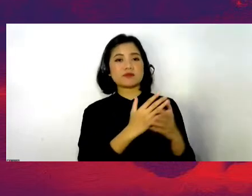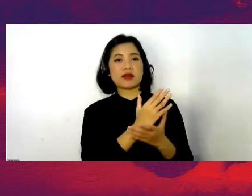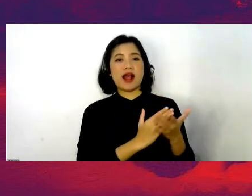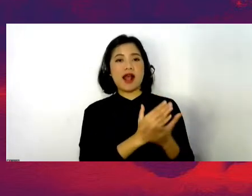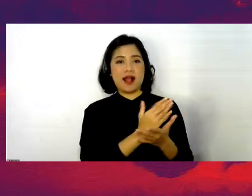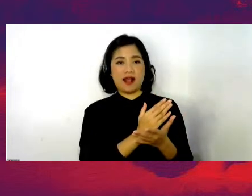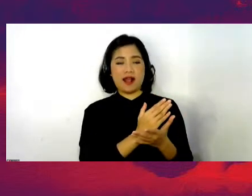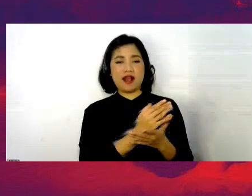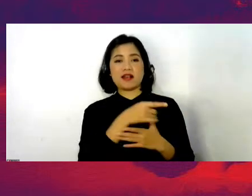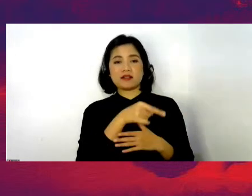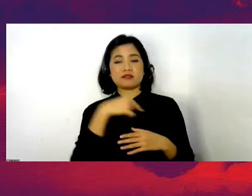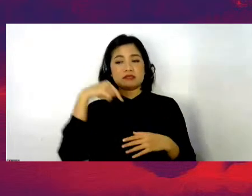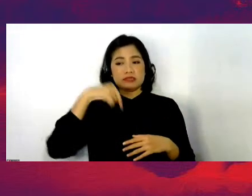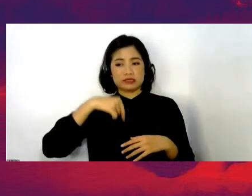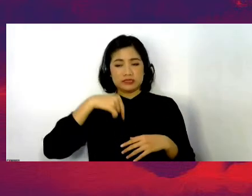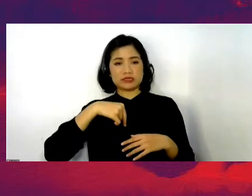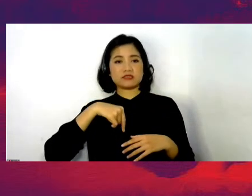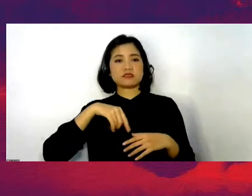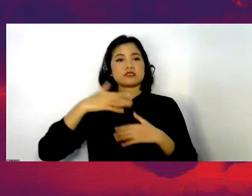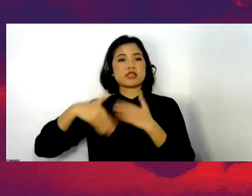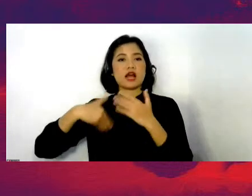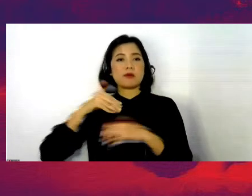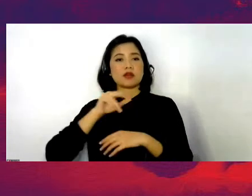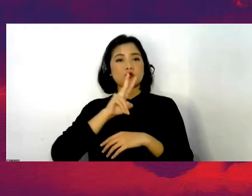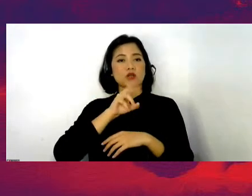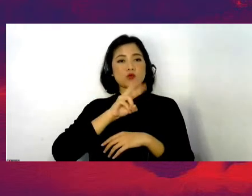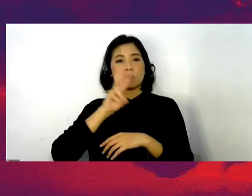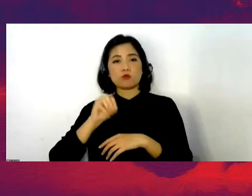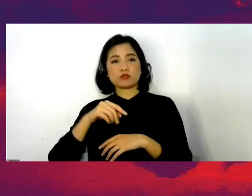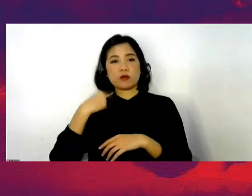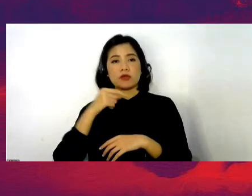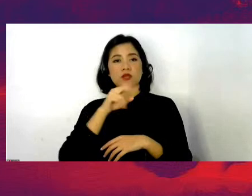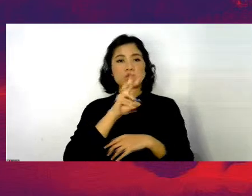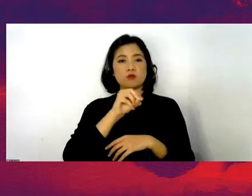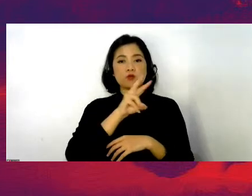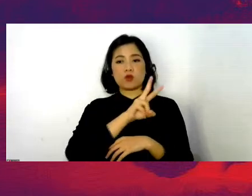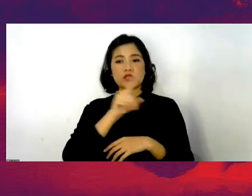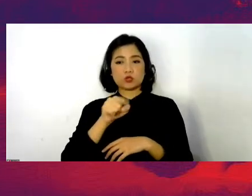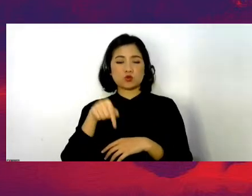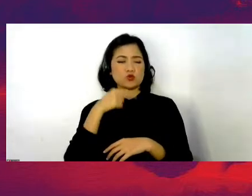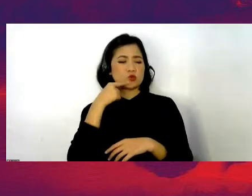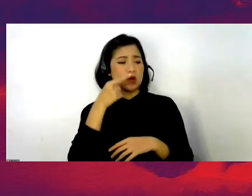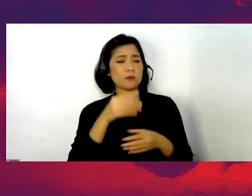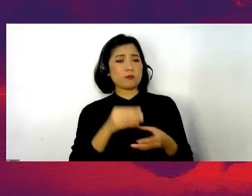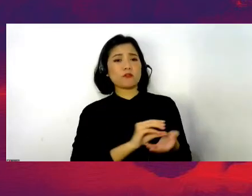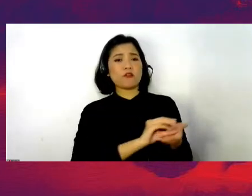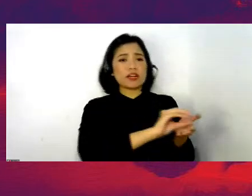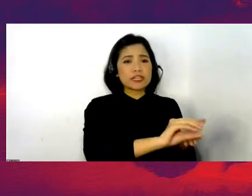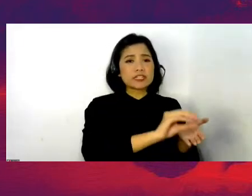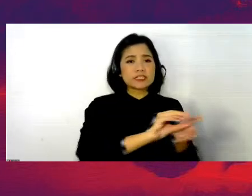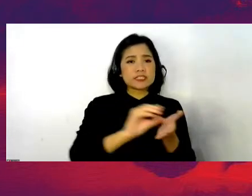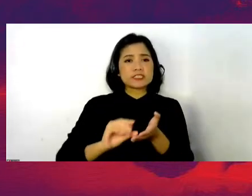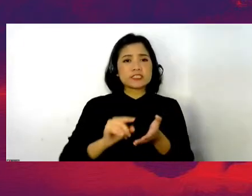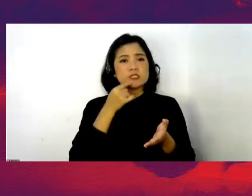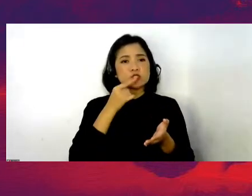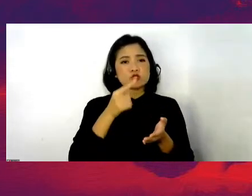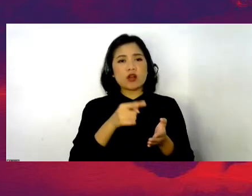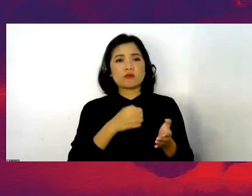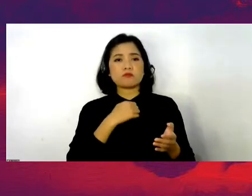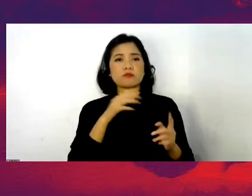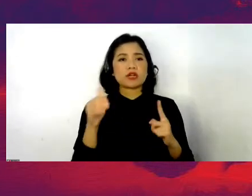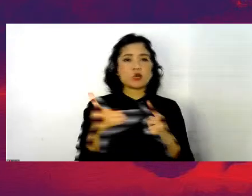we were during 2020 and 2021 in terms of providing social protection to some extent.